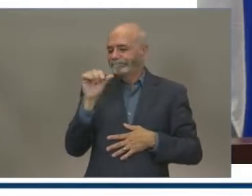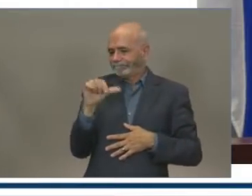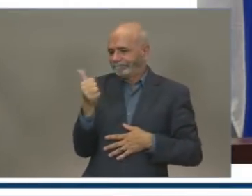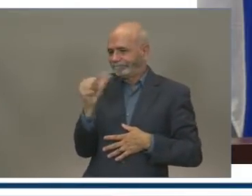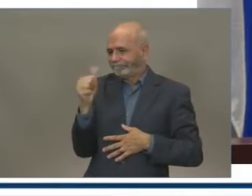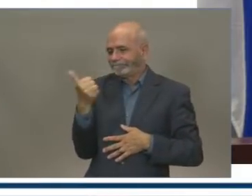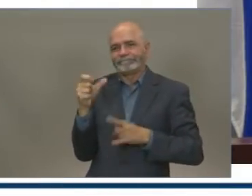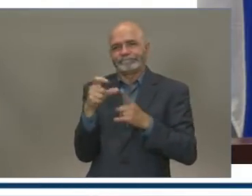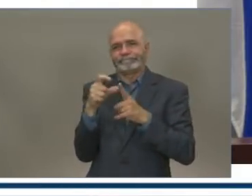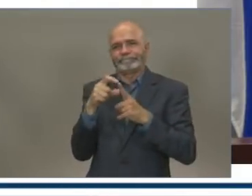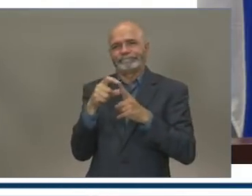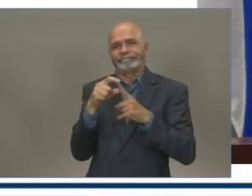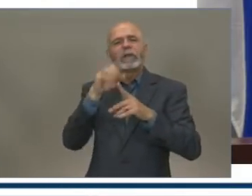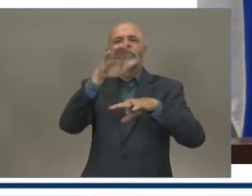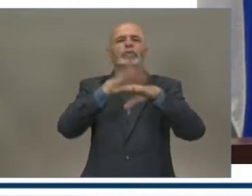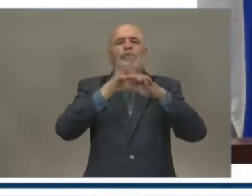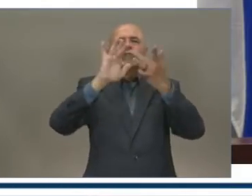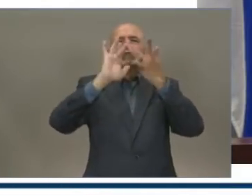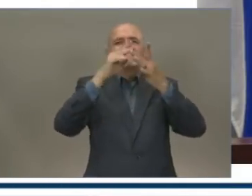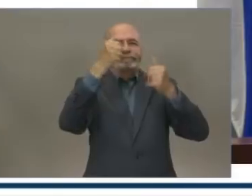get online, no cost,